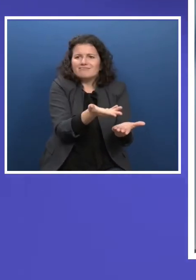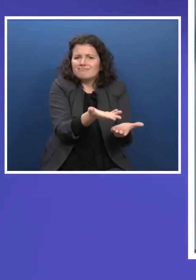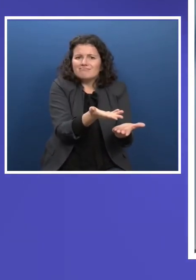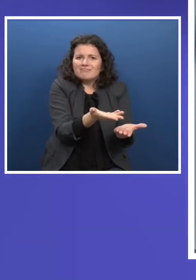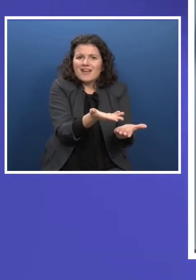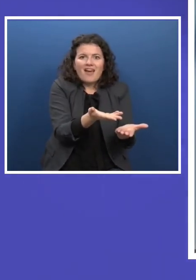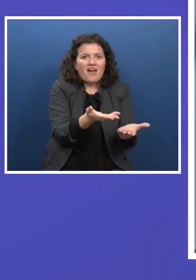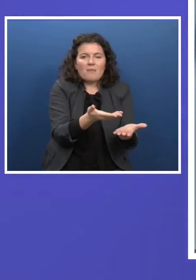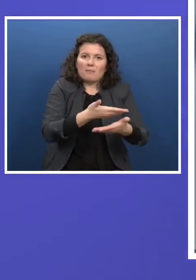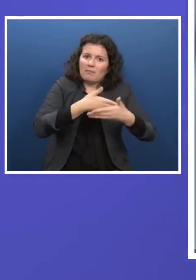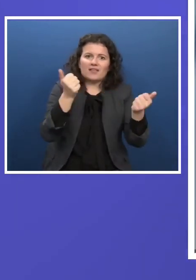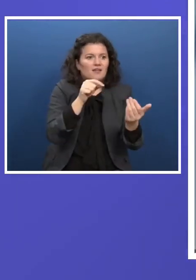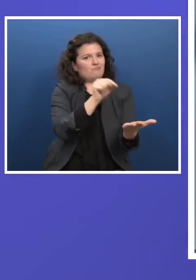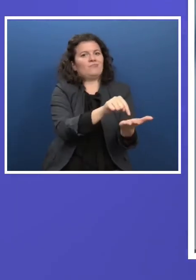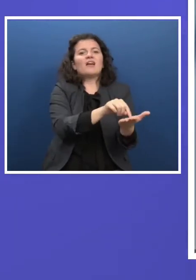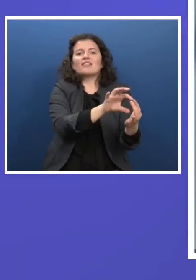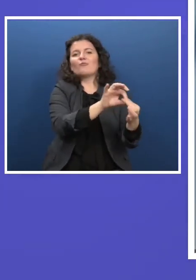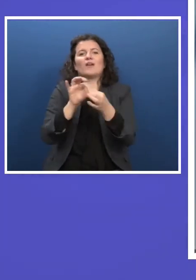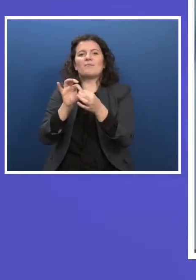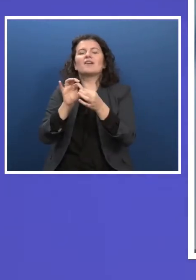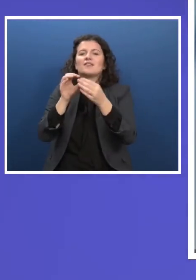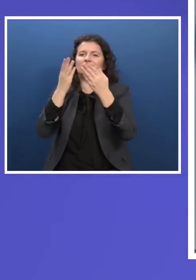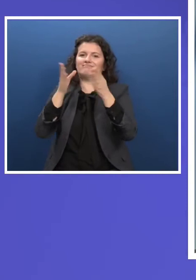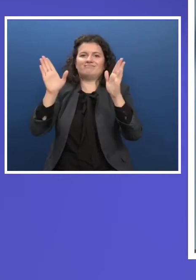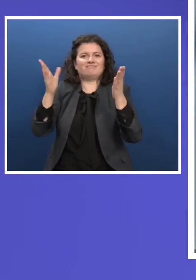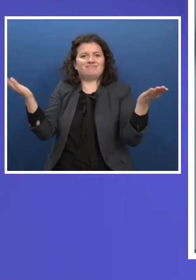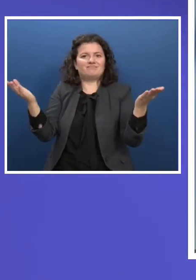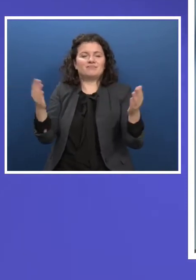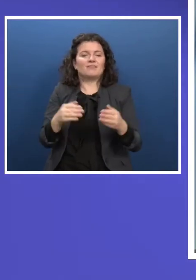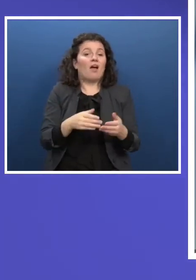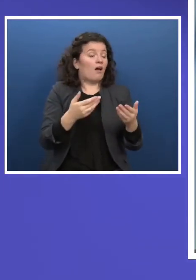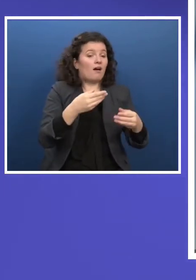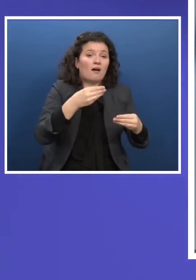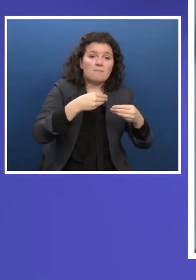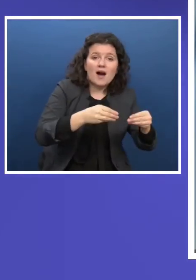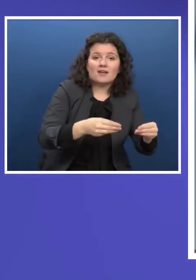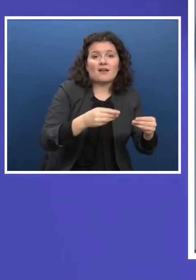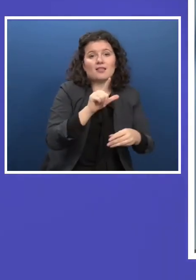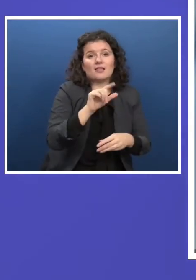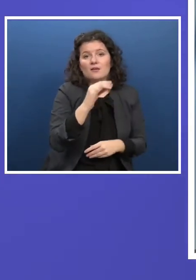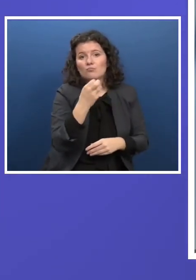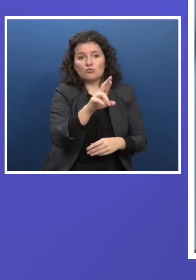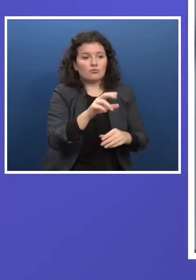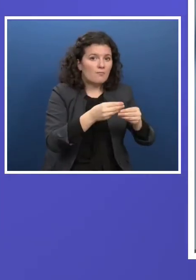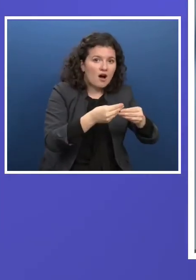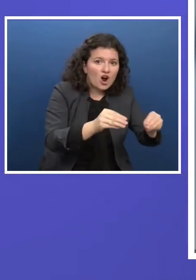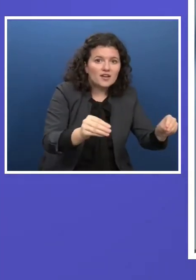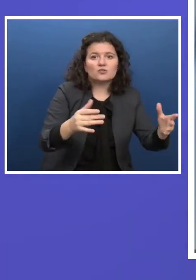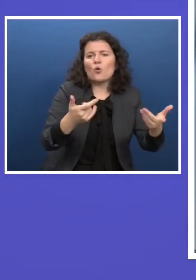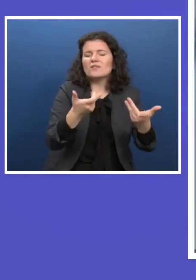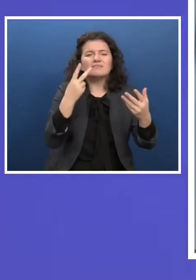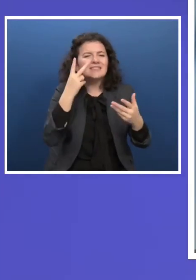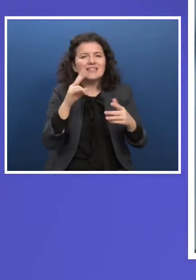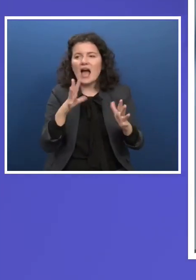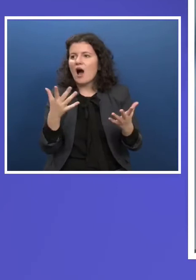wider perspective of labor markets and making sure that the possibility to combine a